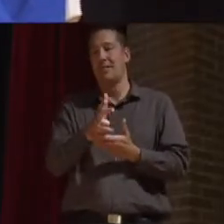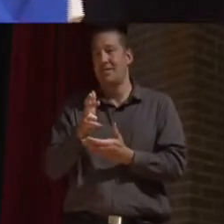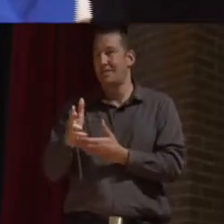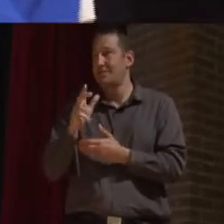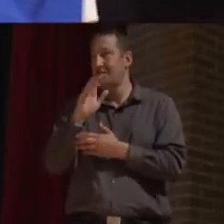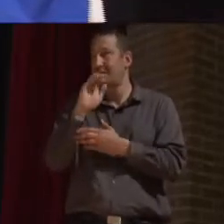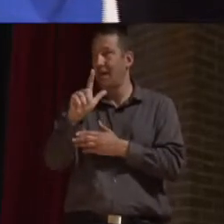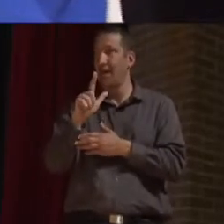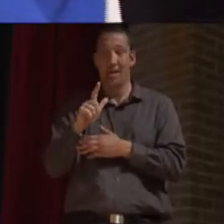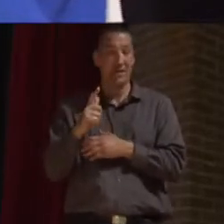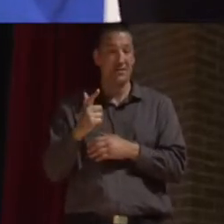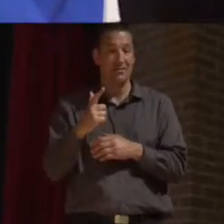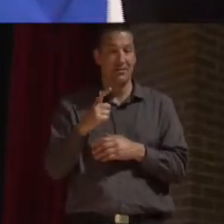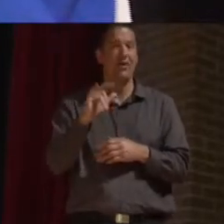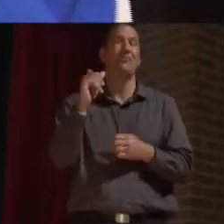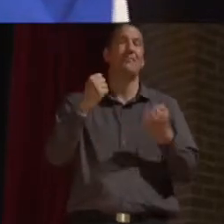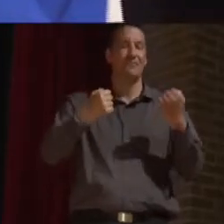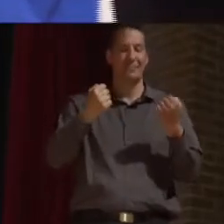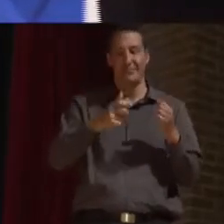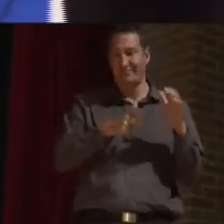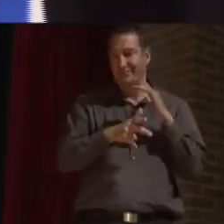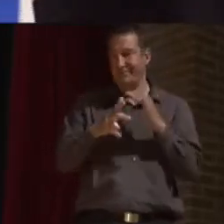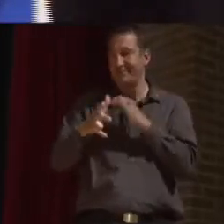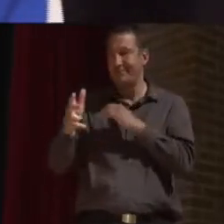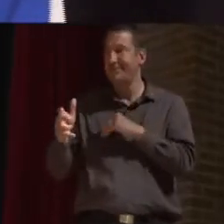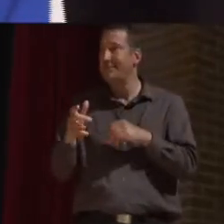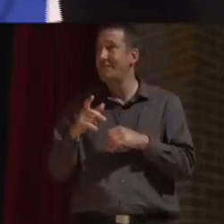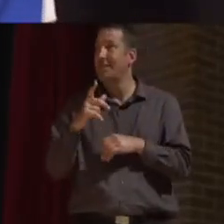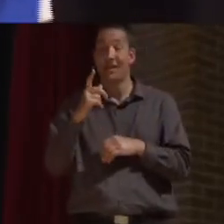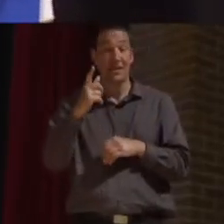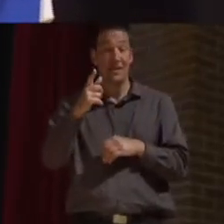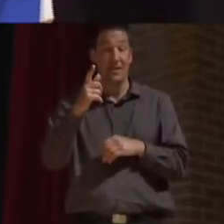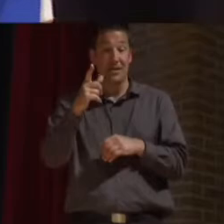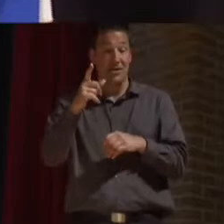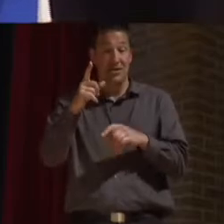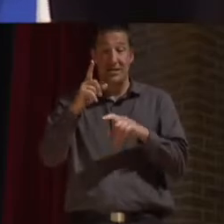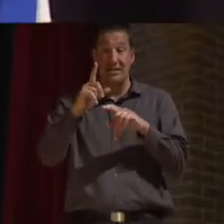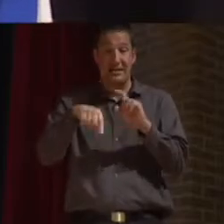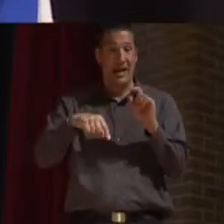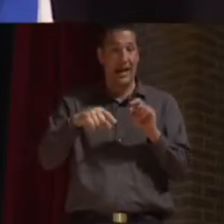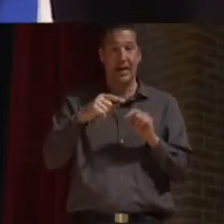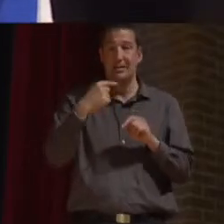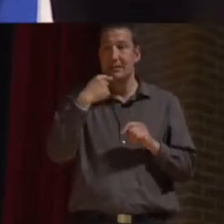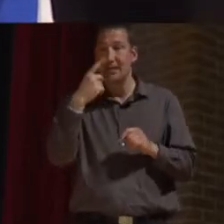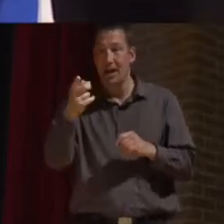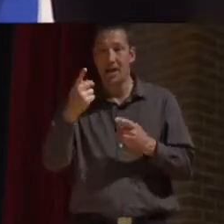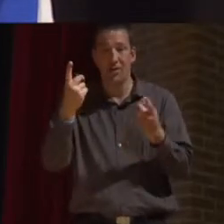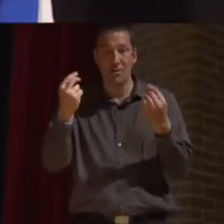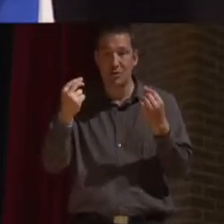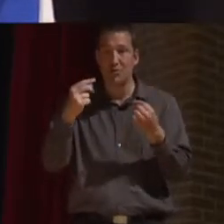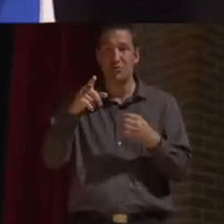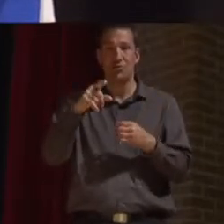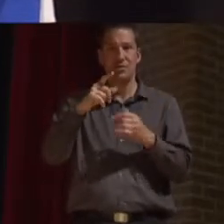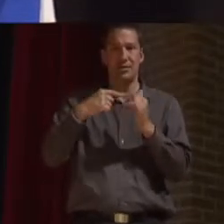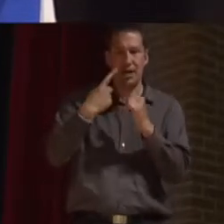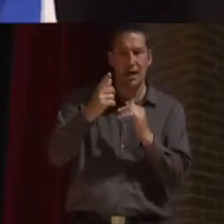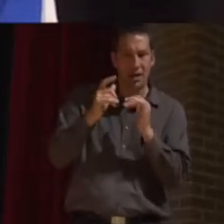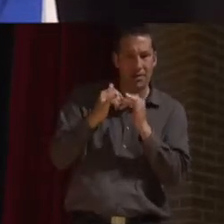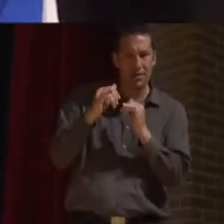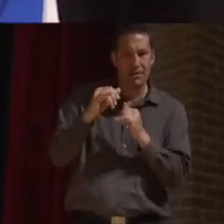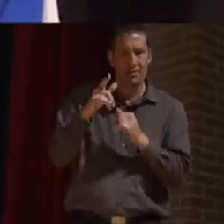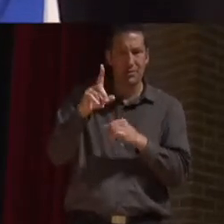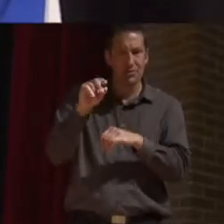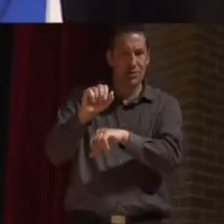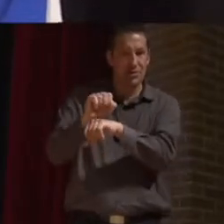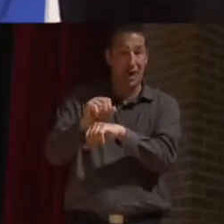basically he tells us if you can't run the back room and you can't tell people what you're doing and you can't tell them what to do, if you can't tell them to do their job or this, they